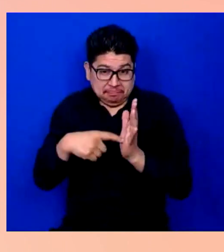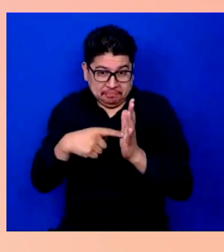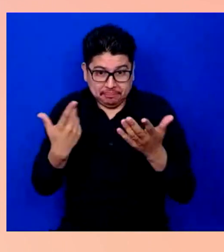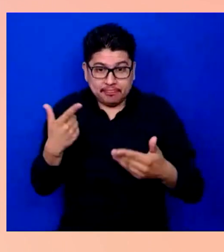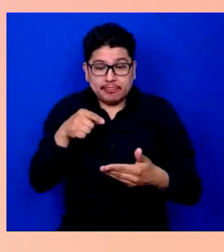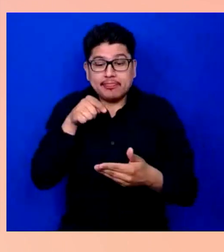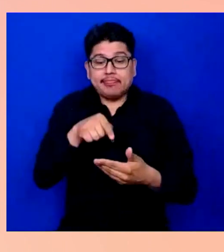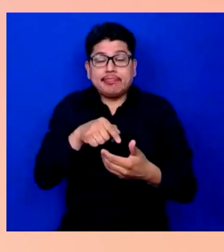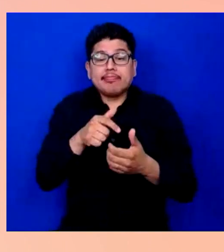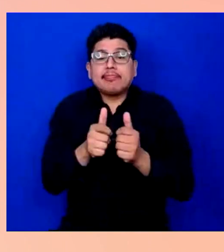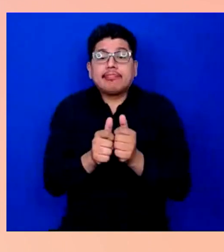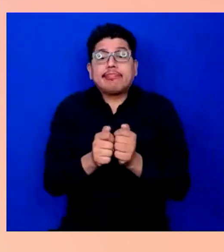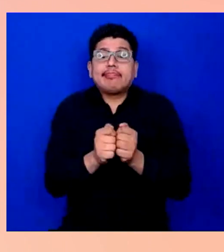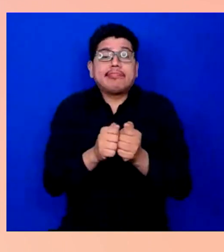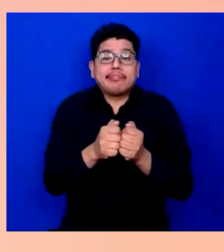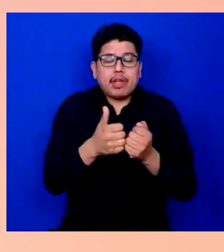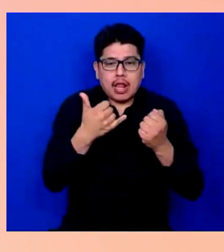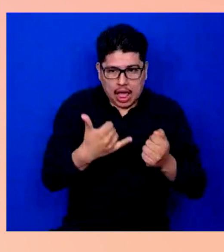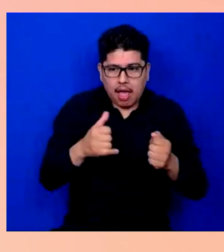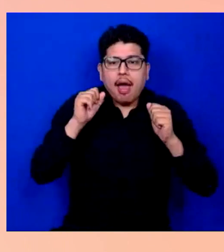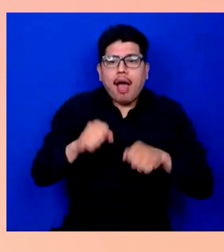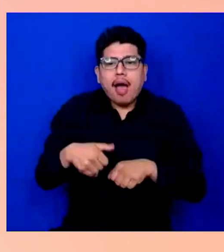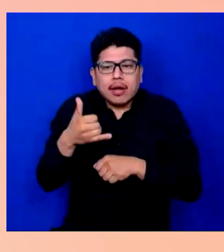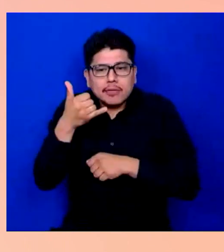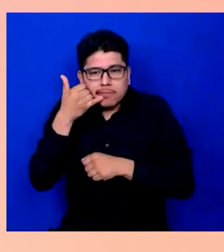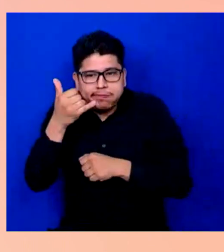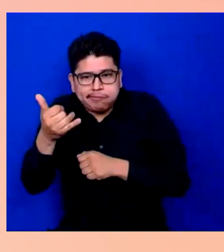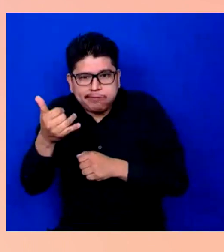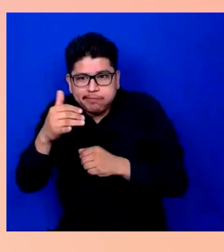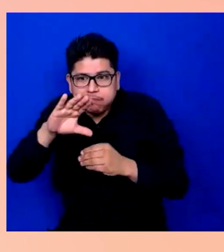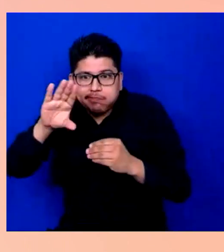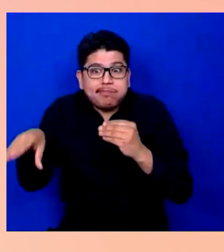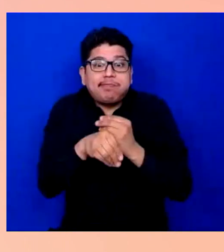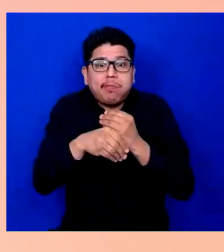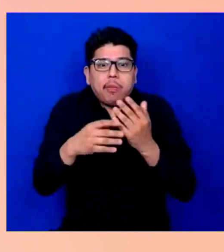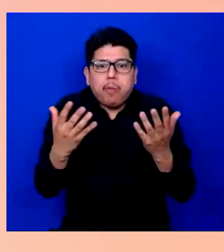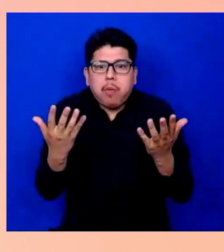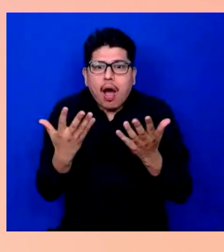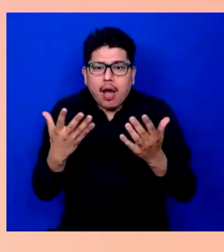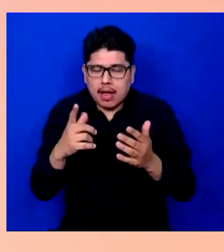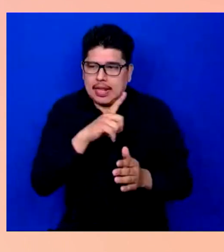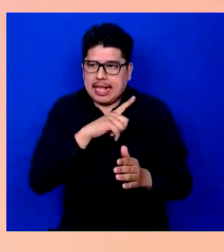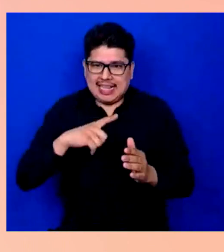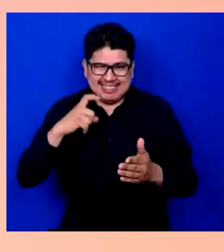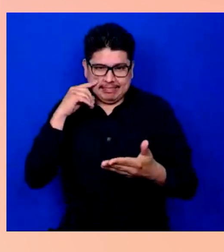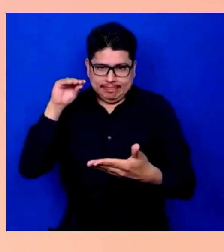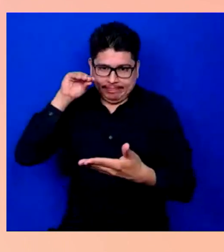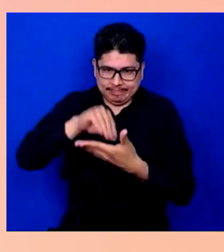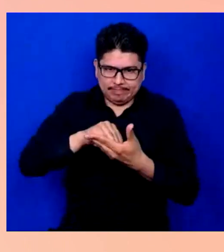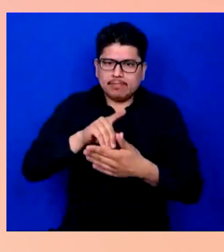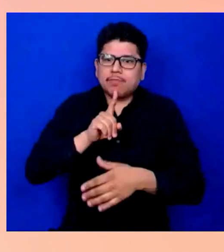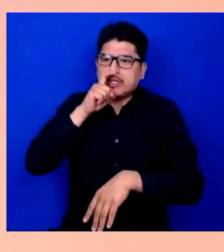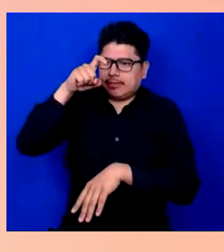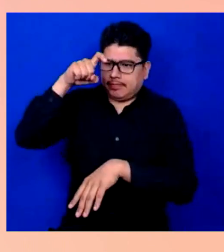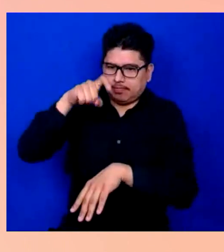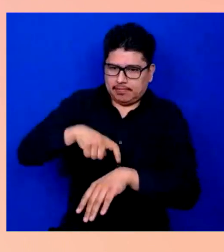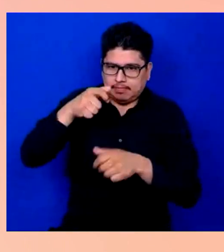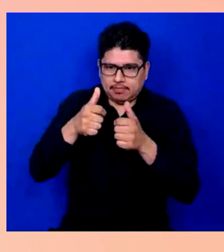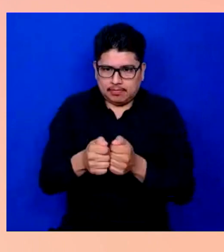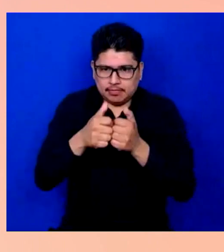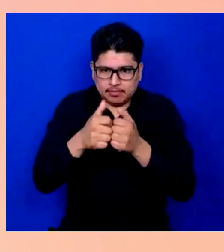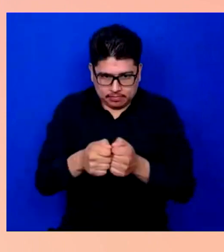Now, with the recent legislation, it will be real-time text, for example. So we tackled electronic